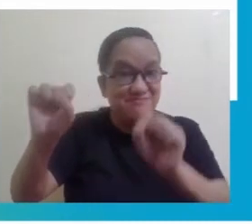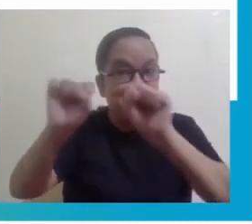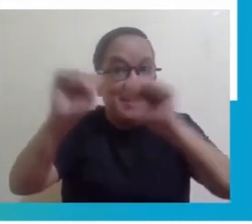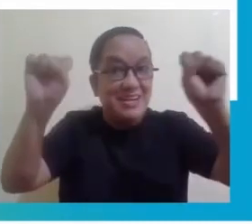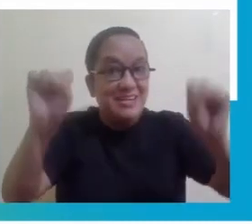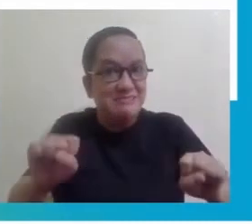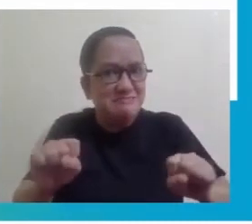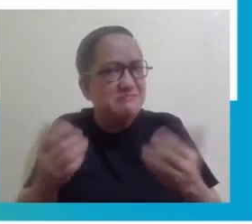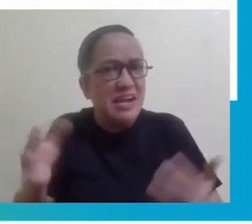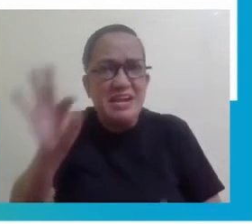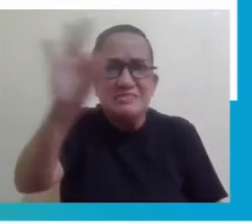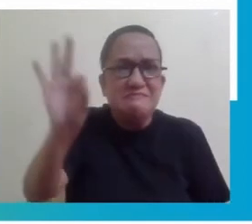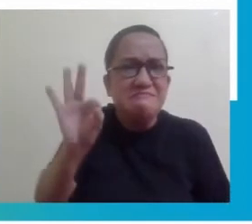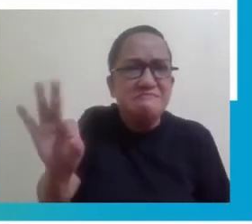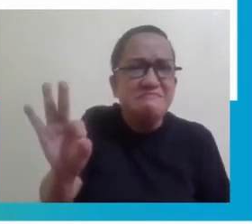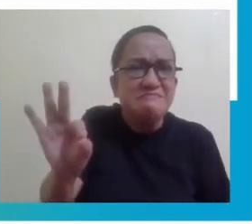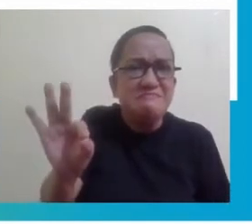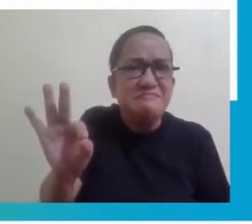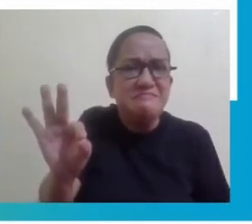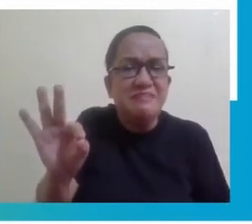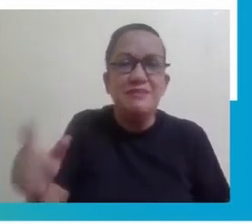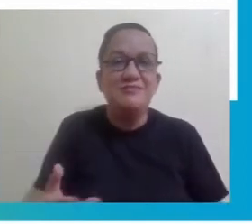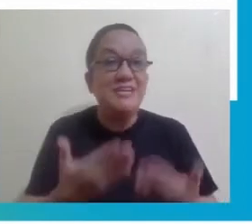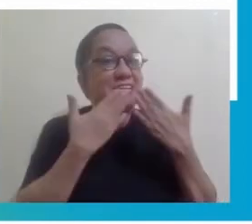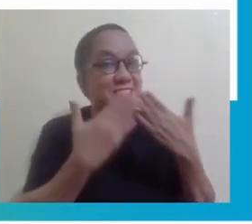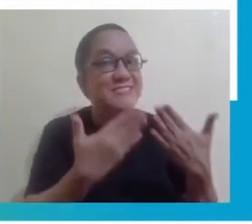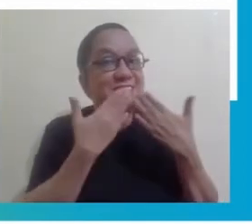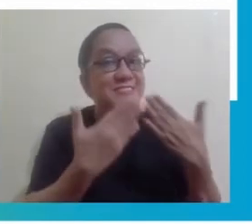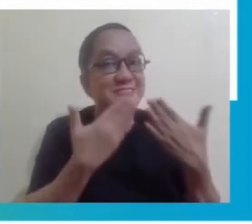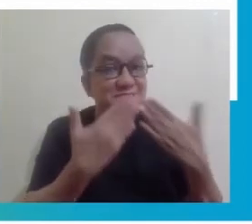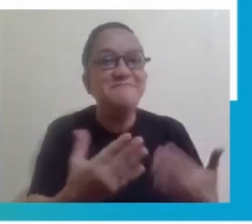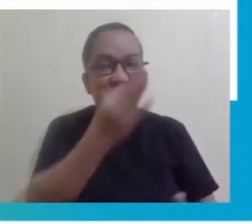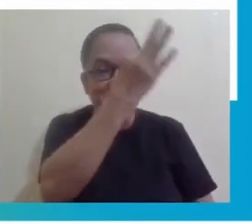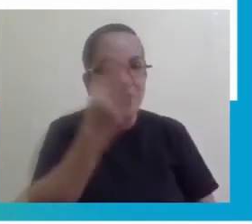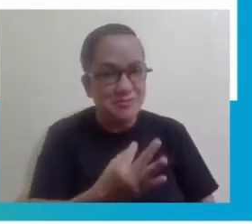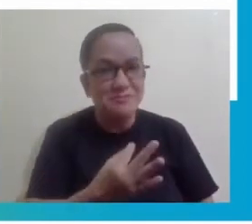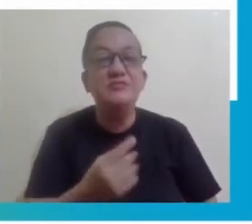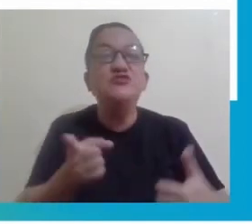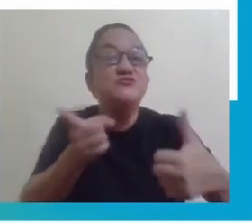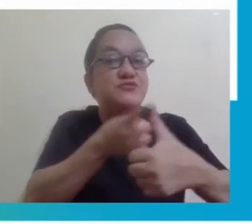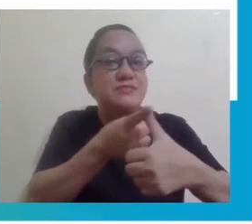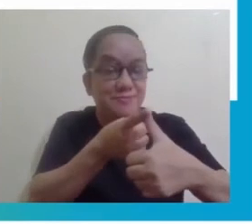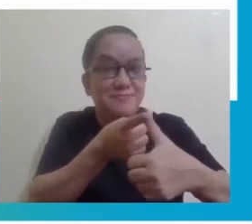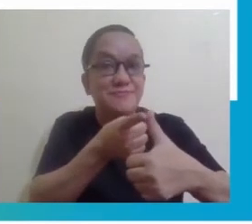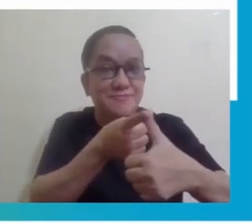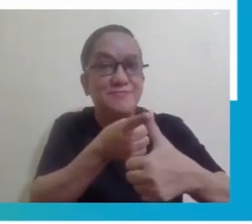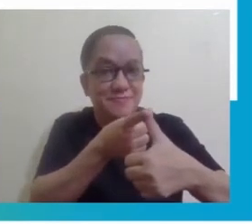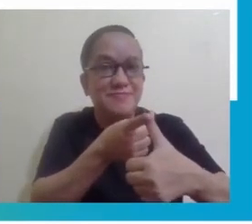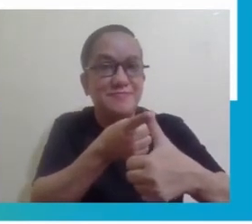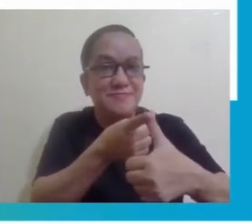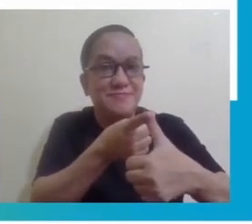Okay, thank you, Catherine, for those questions. First, let me start with ADB's